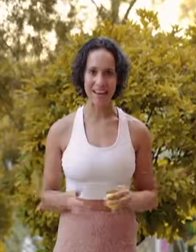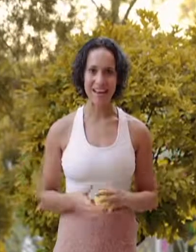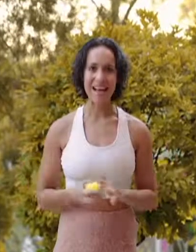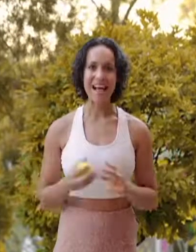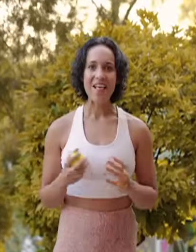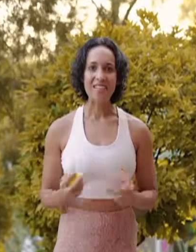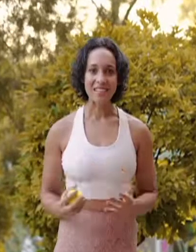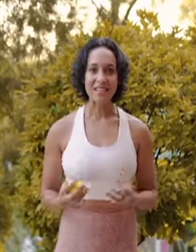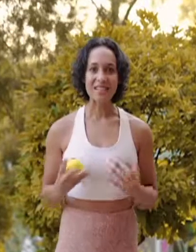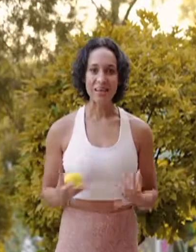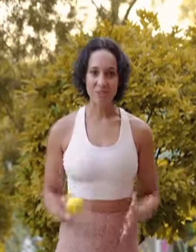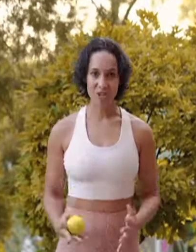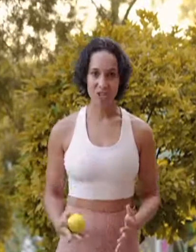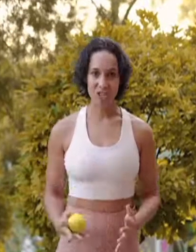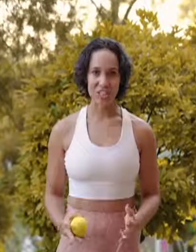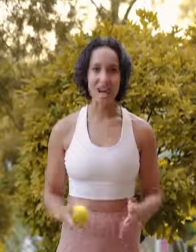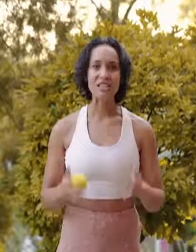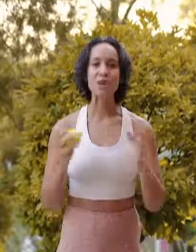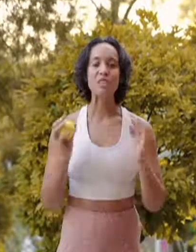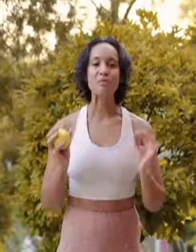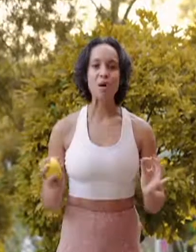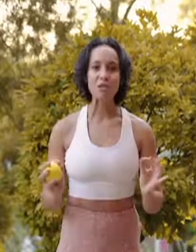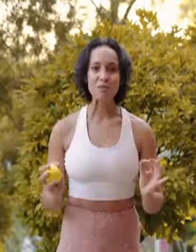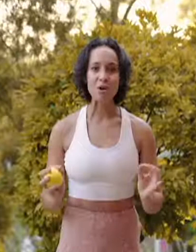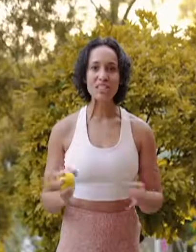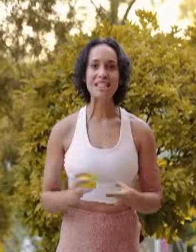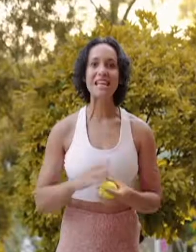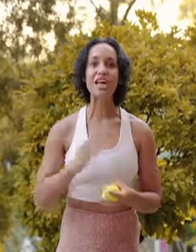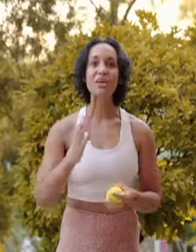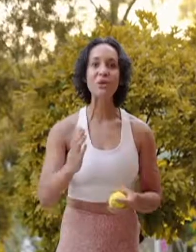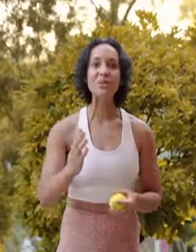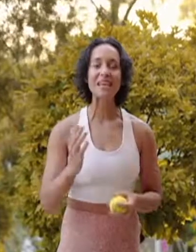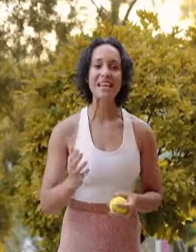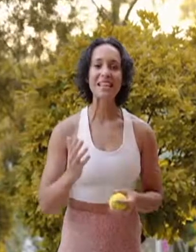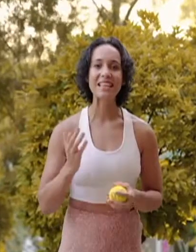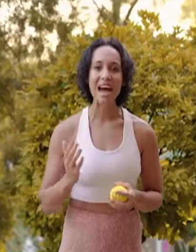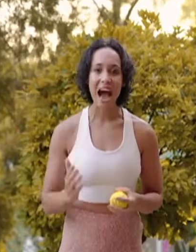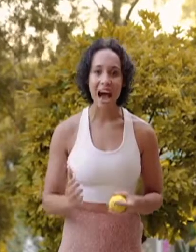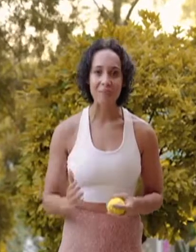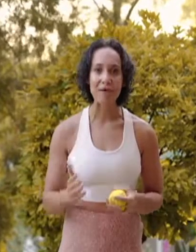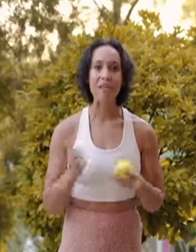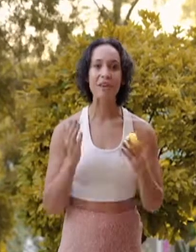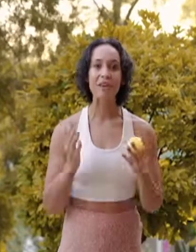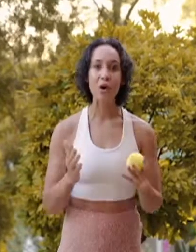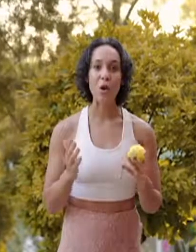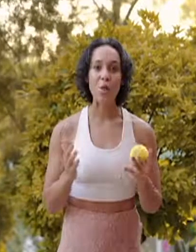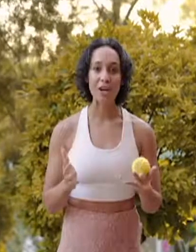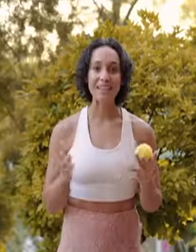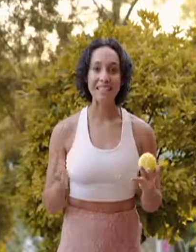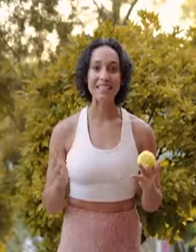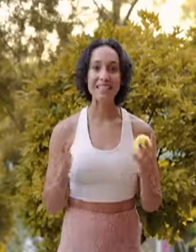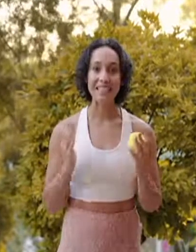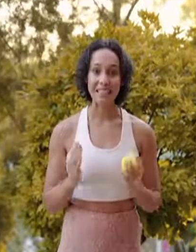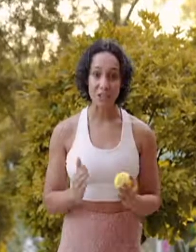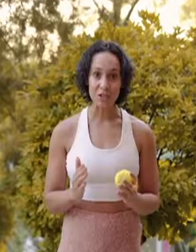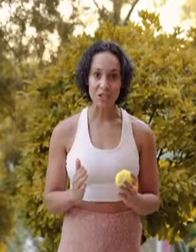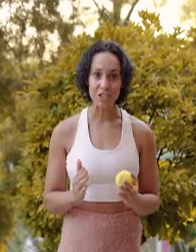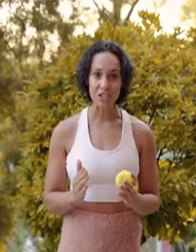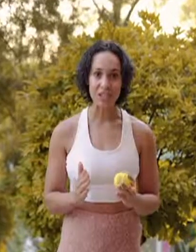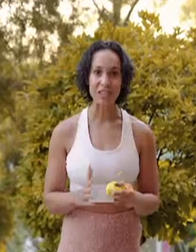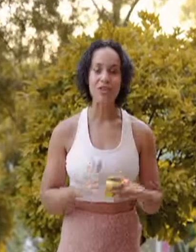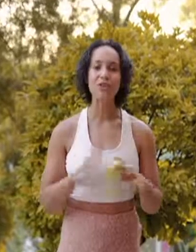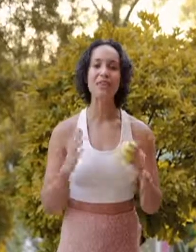anywhere. This is a demonstration, so what's most important is that you take the time that your body needs in